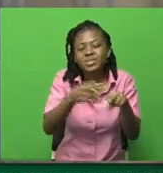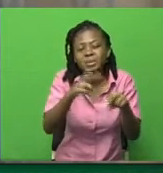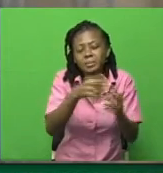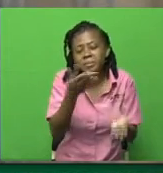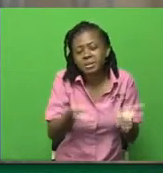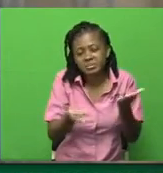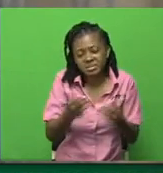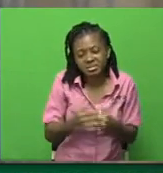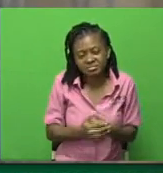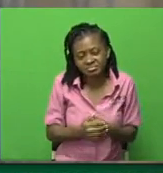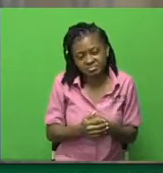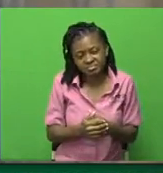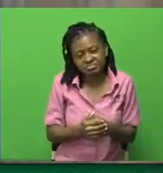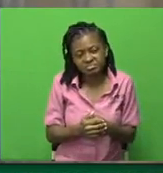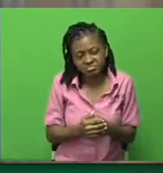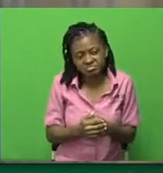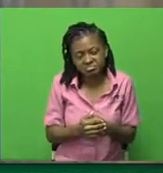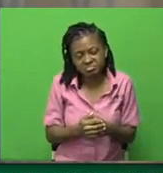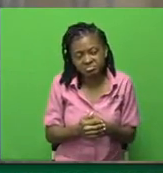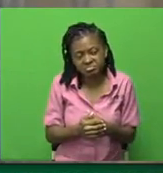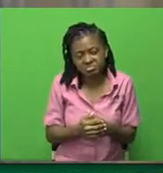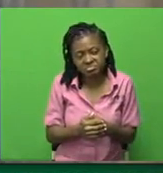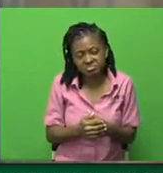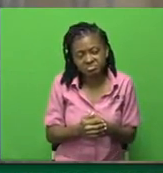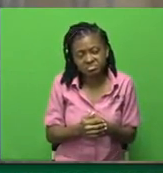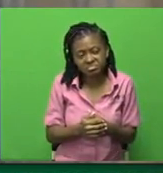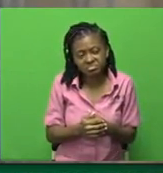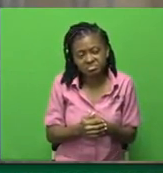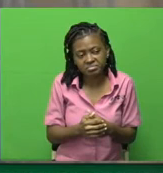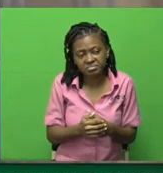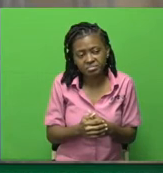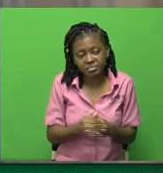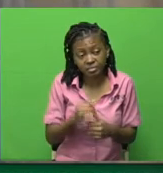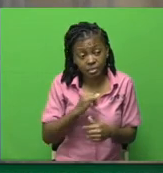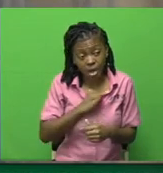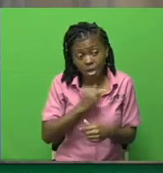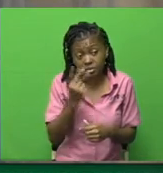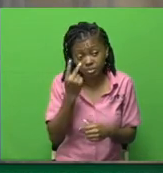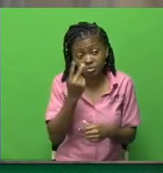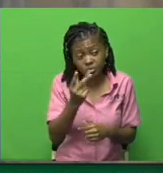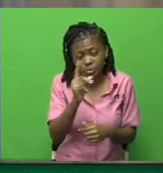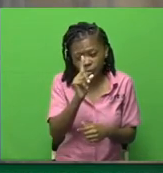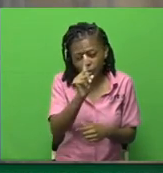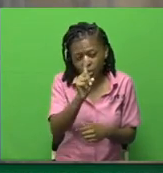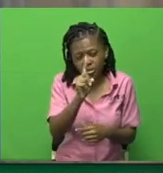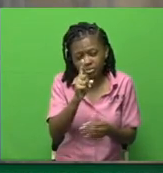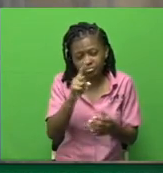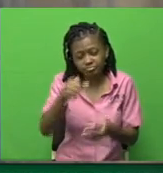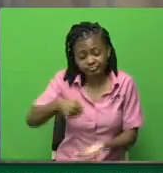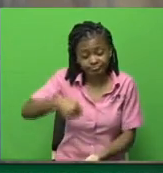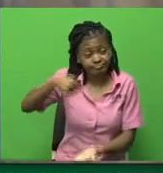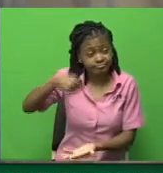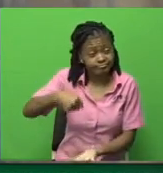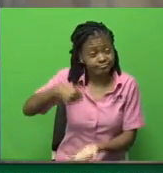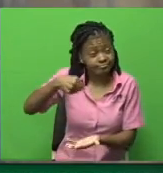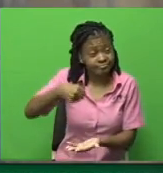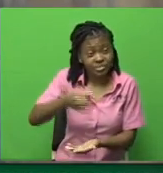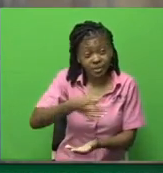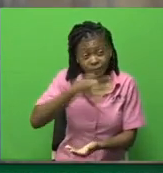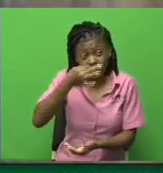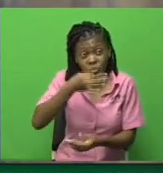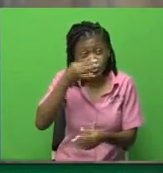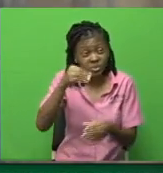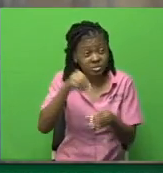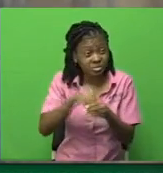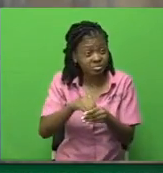components of a typical basket of goods used in many homes in this country I compare the prices of